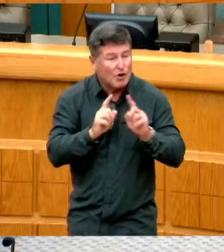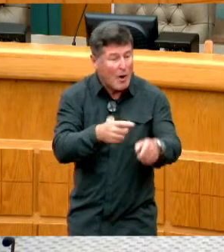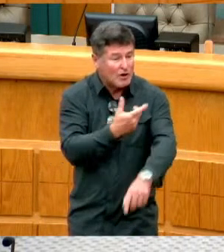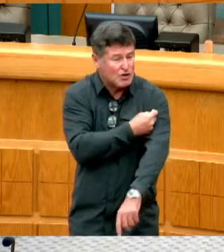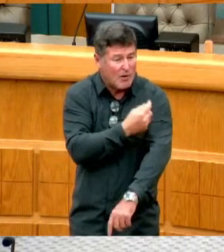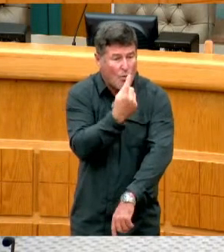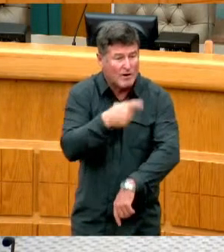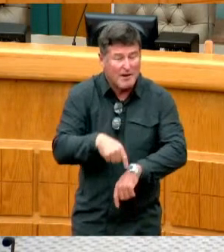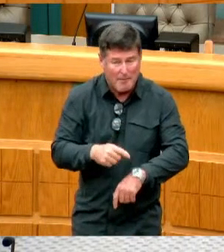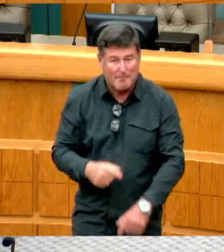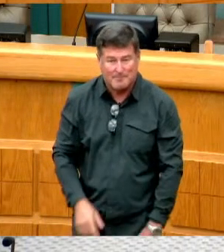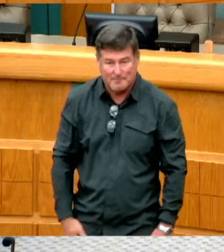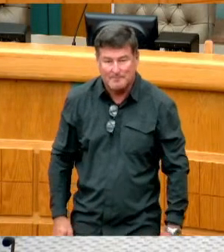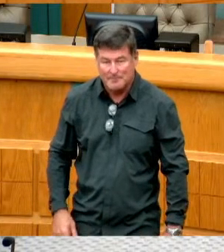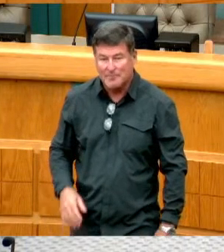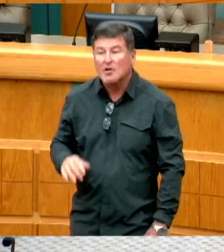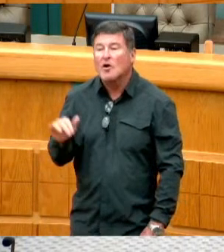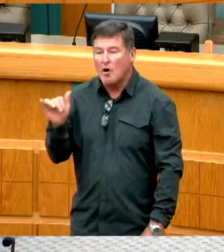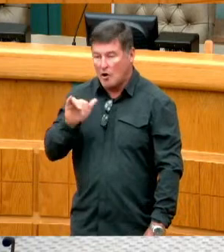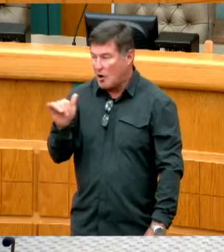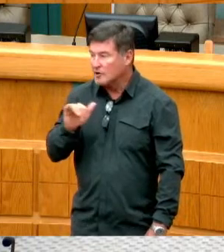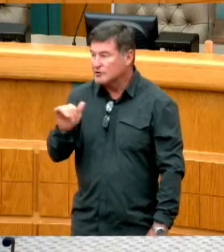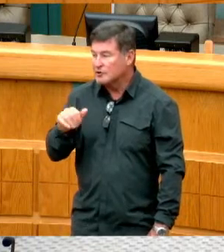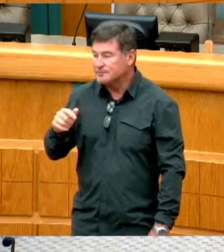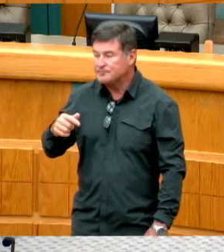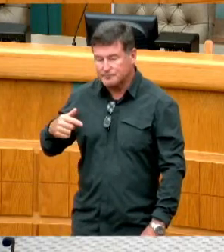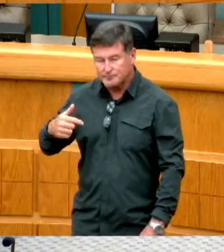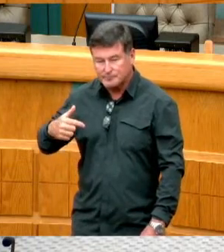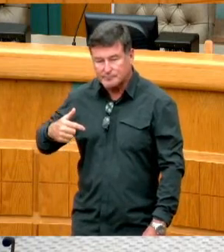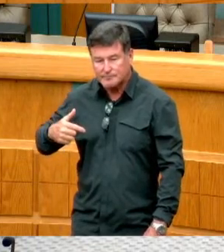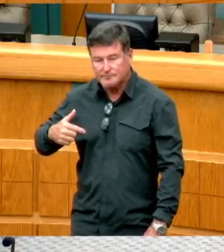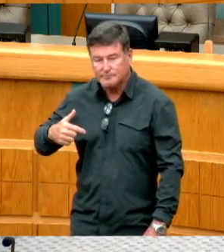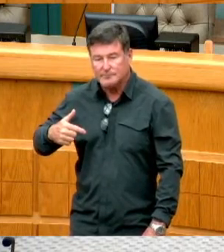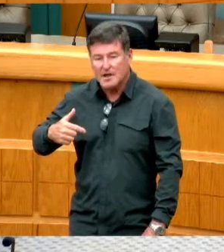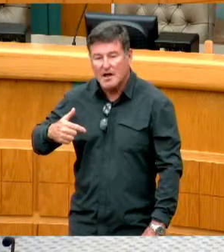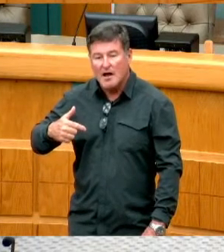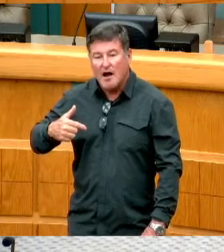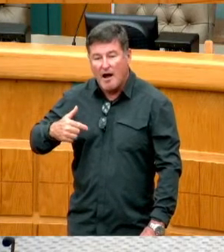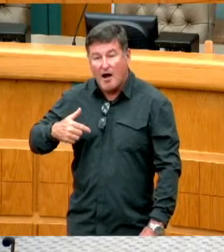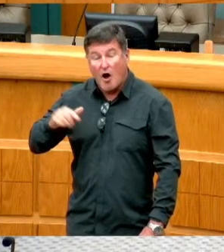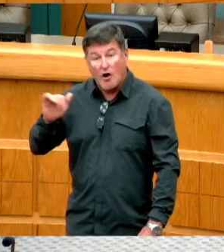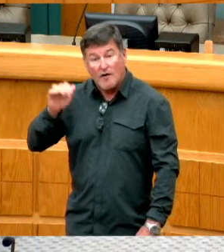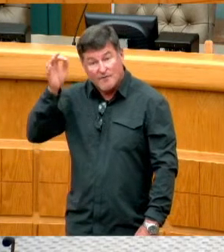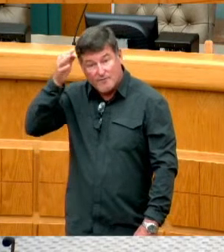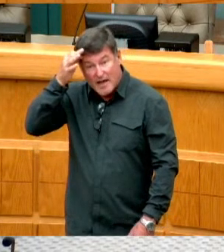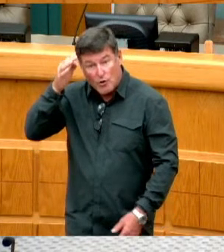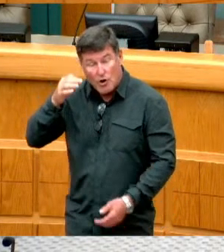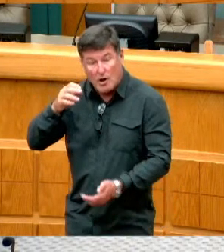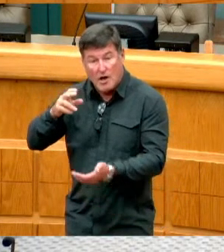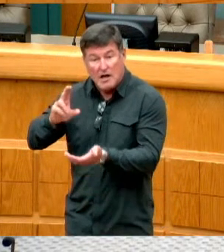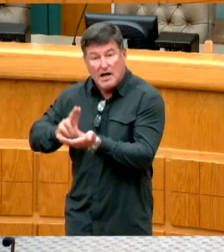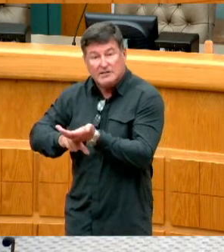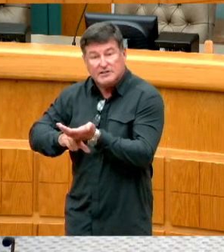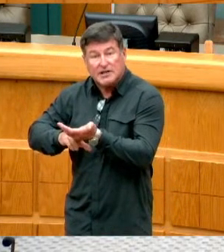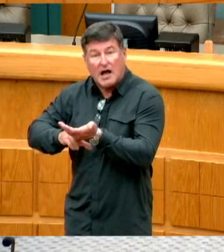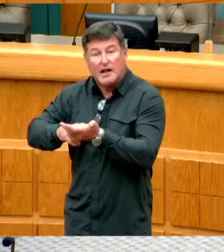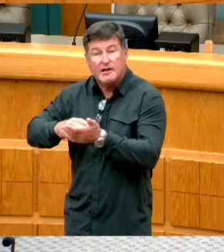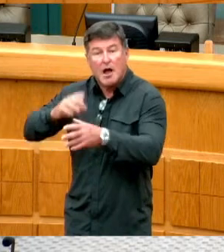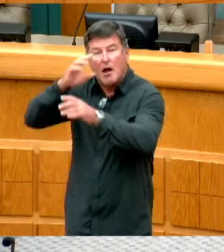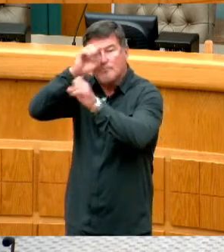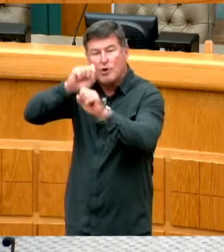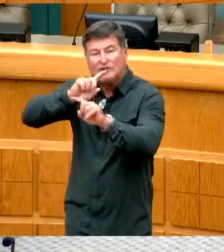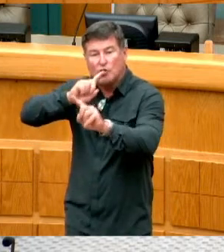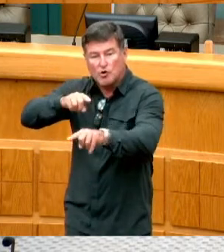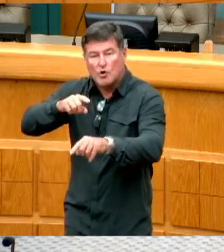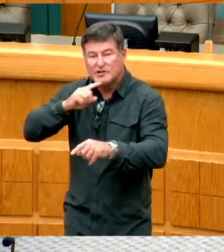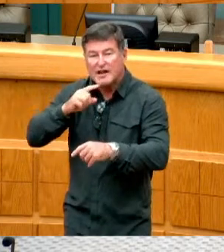President Biden signed an order allowing the Defense Production Act to be used for the manufacturing of vaccines and all of the support